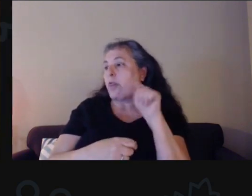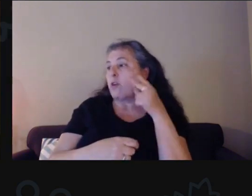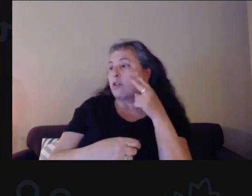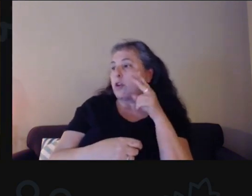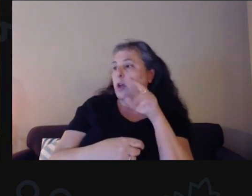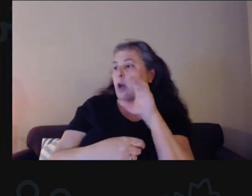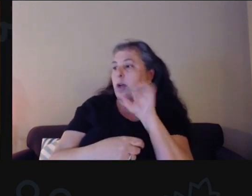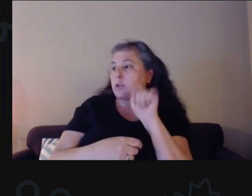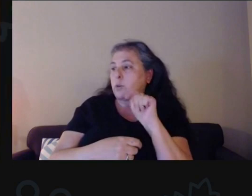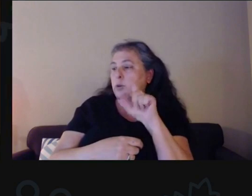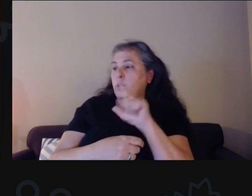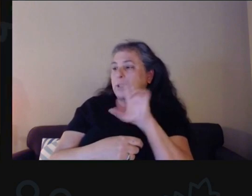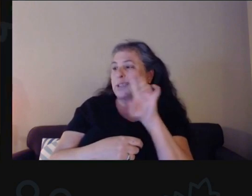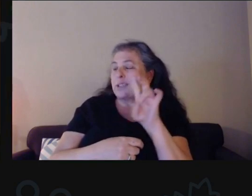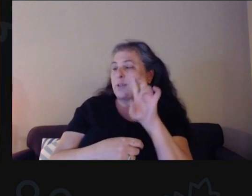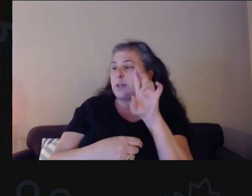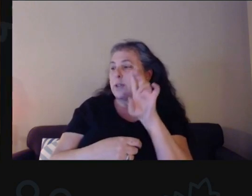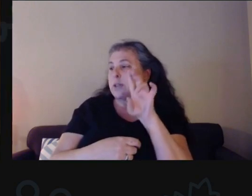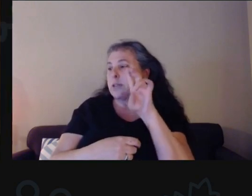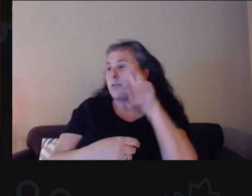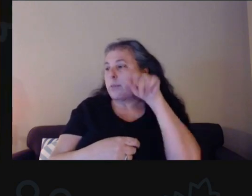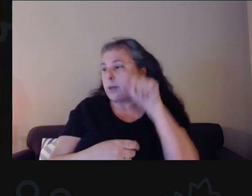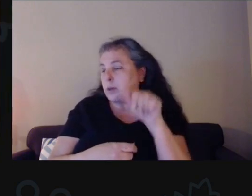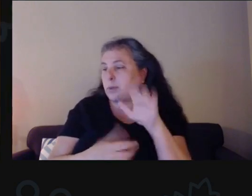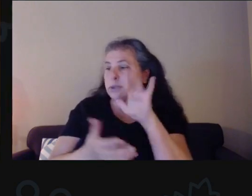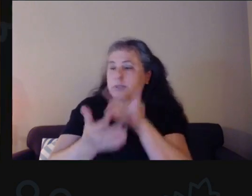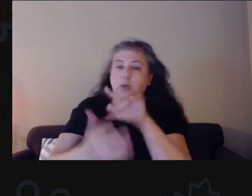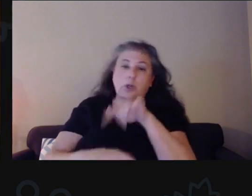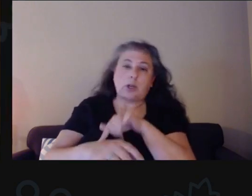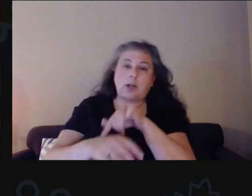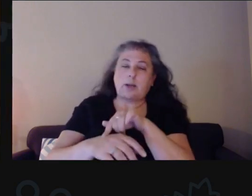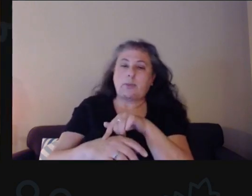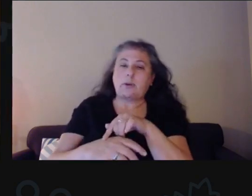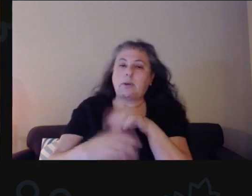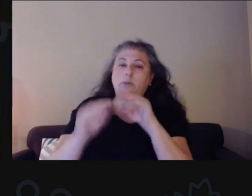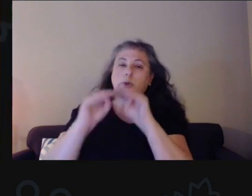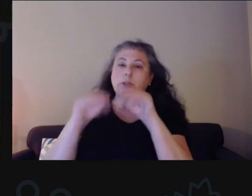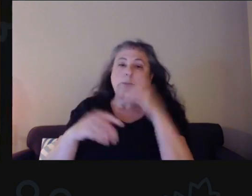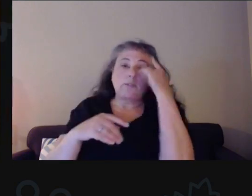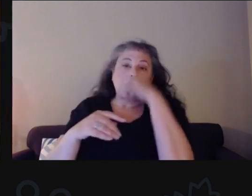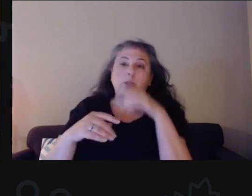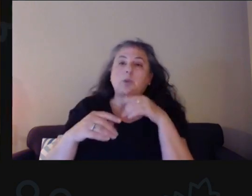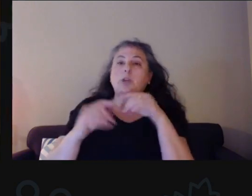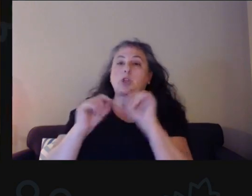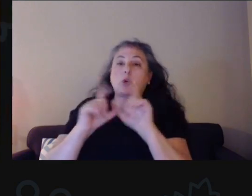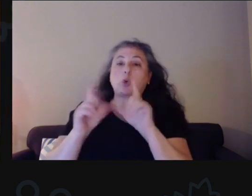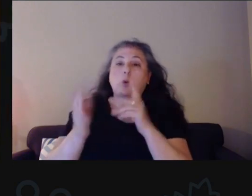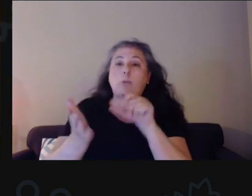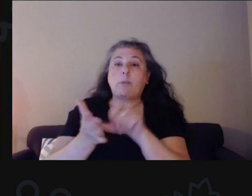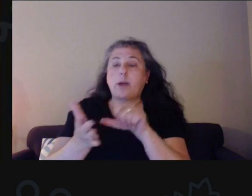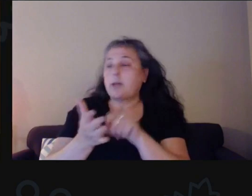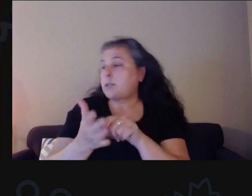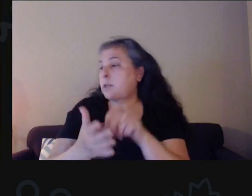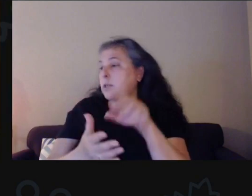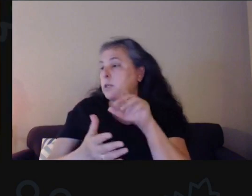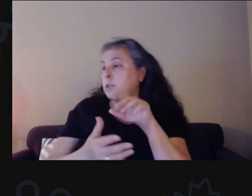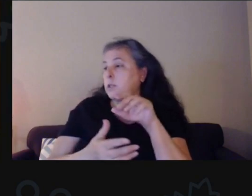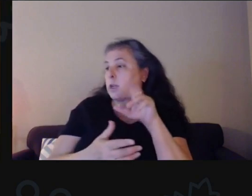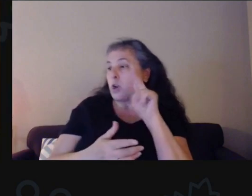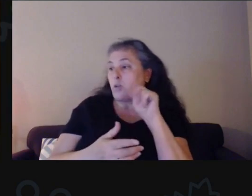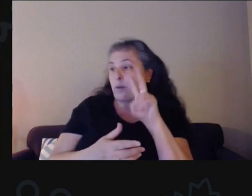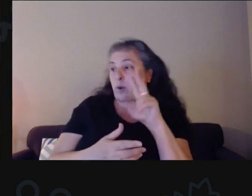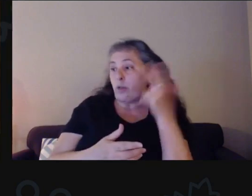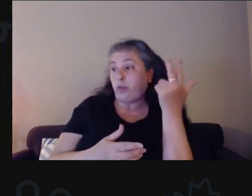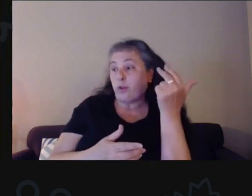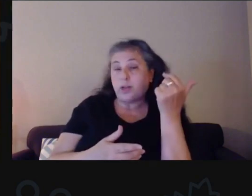Central Standard Time on our museum Facebook and YouTube pages. On Sunday, November 13th at 2 o'clock, we're